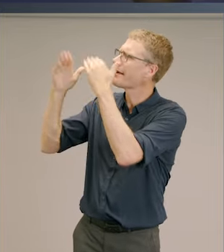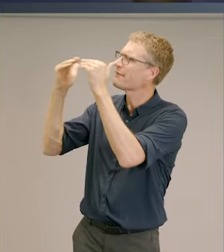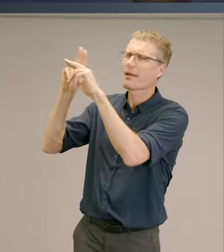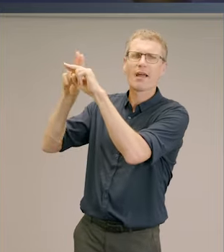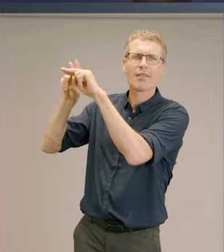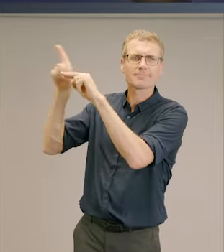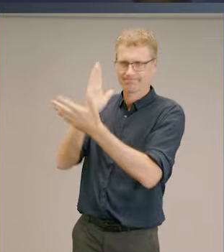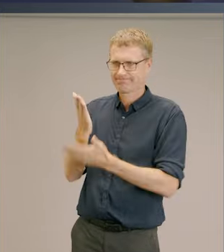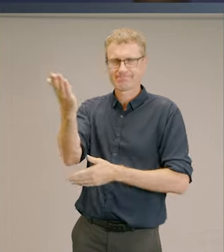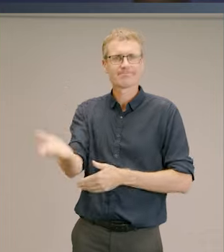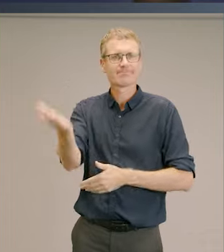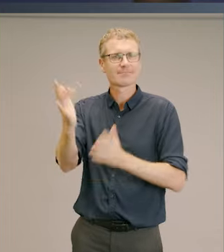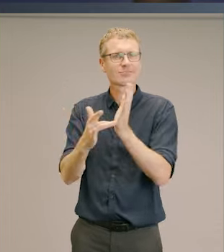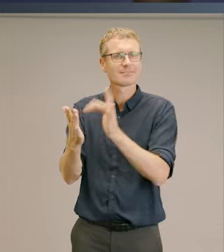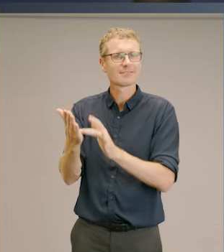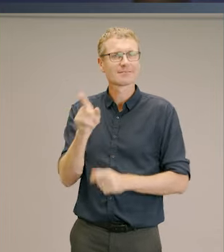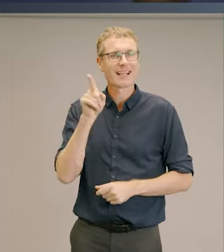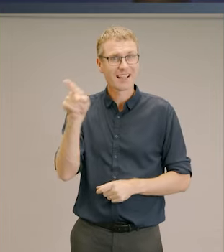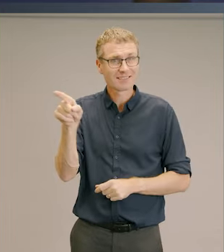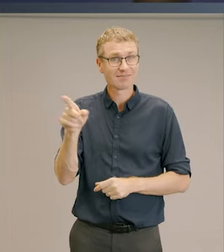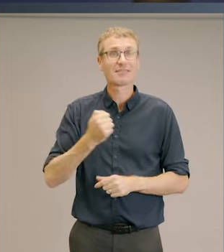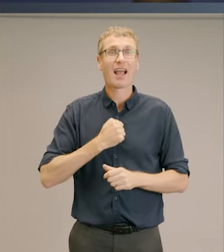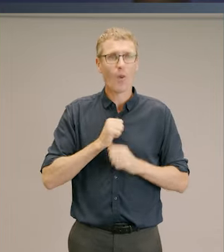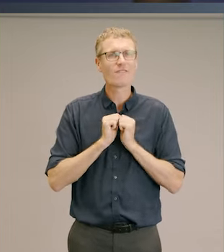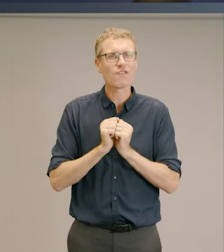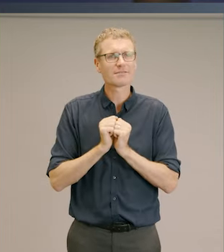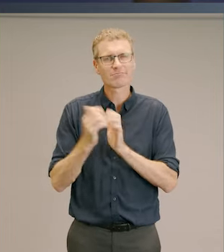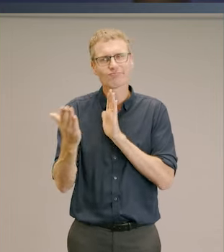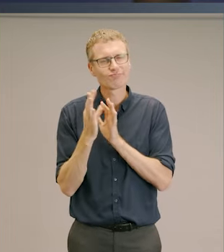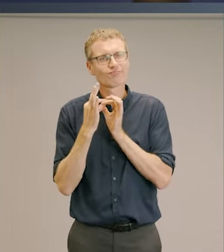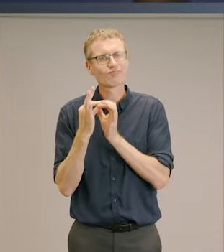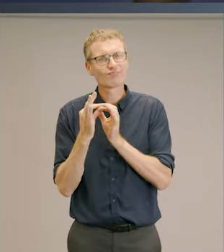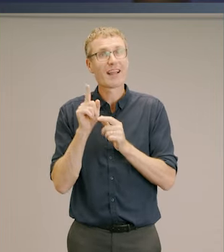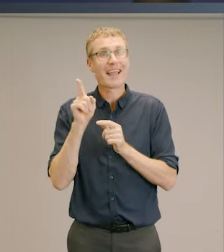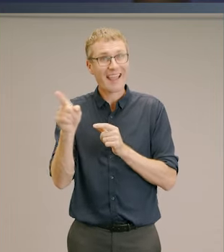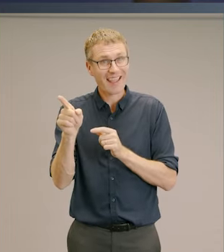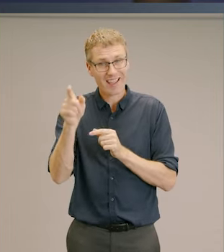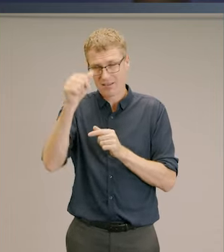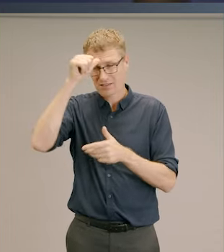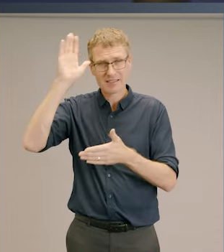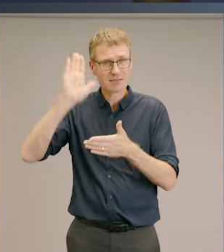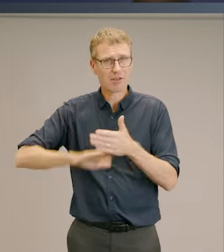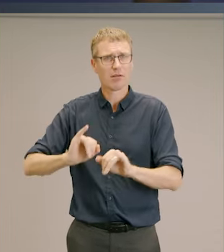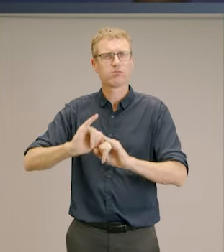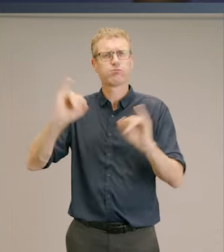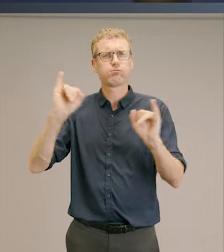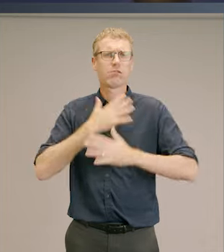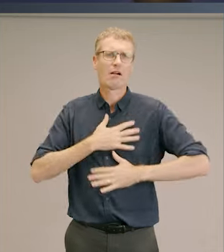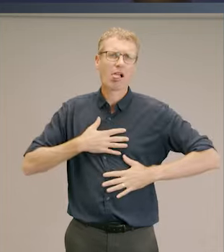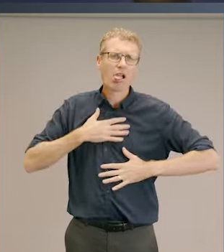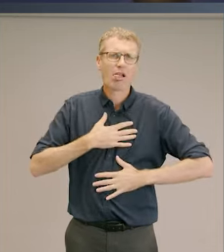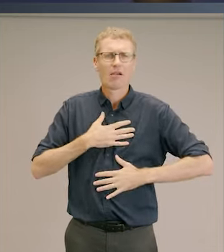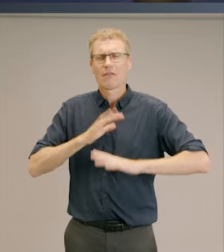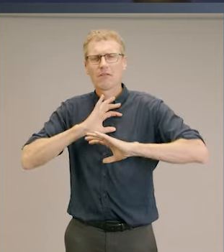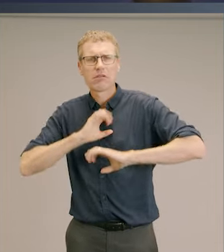to know who our Heavenly Father is, we look to Jesus. He's our friend. He's the man of sorrows, the